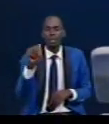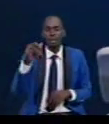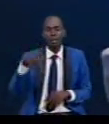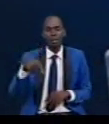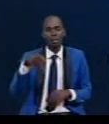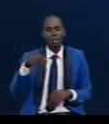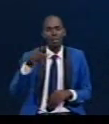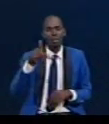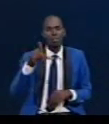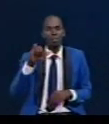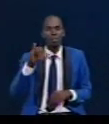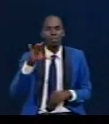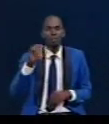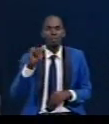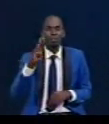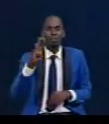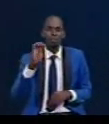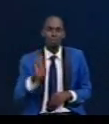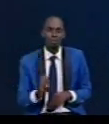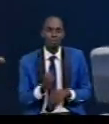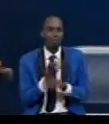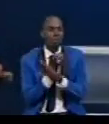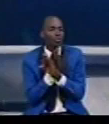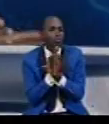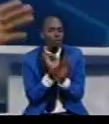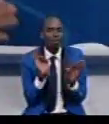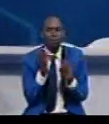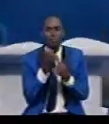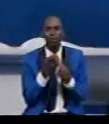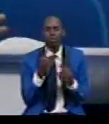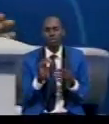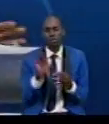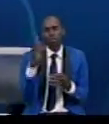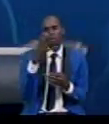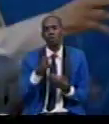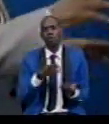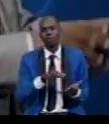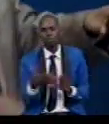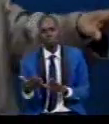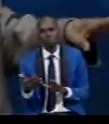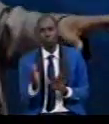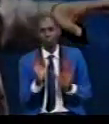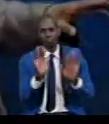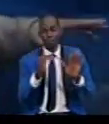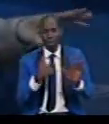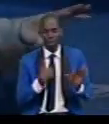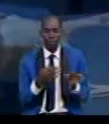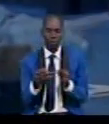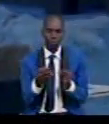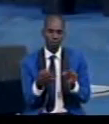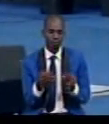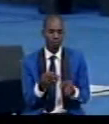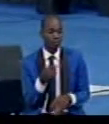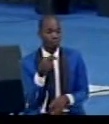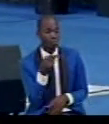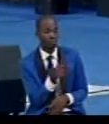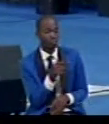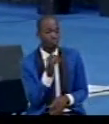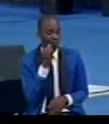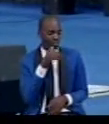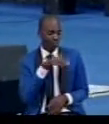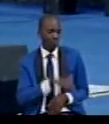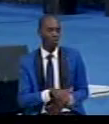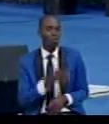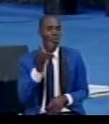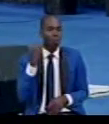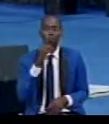from the spirit of death. Let me explain. Applicable. This girl was actually dead, but